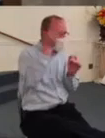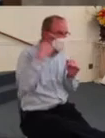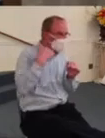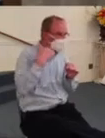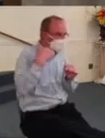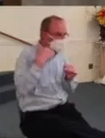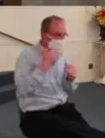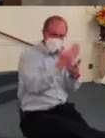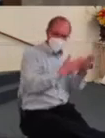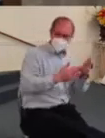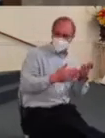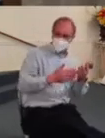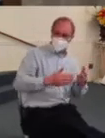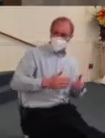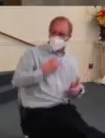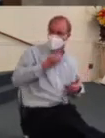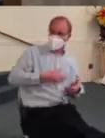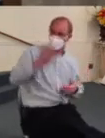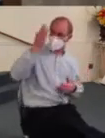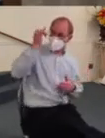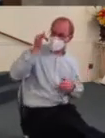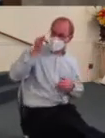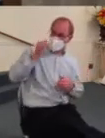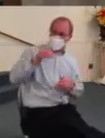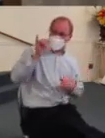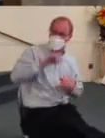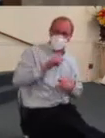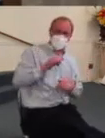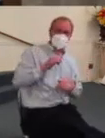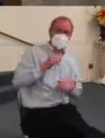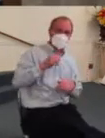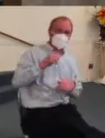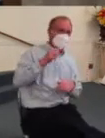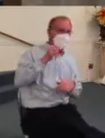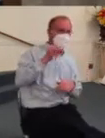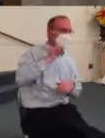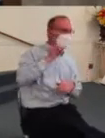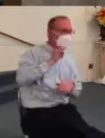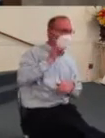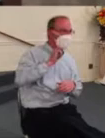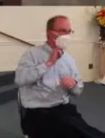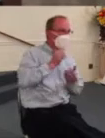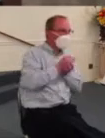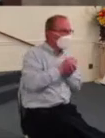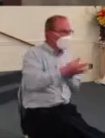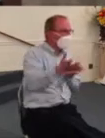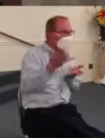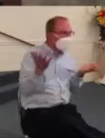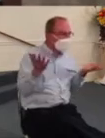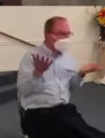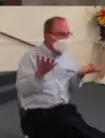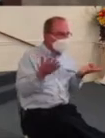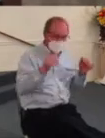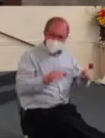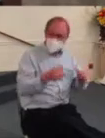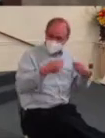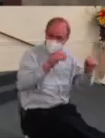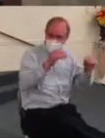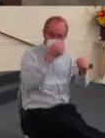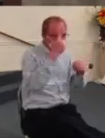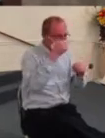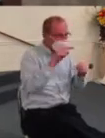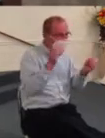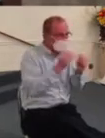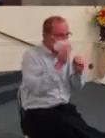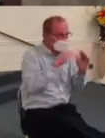this perfume might have been sold for over 300 denarii, and the money given to the